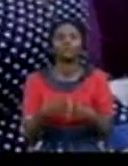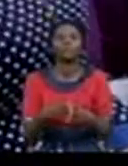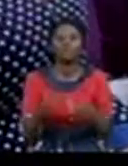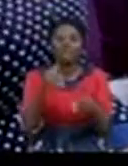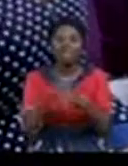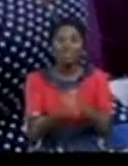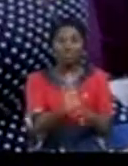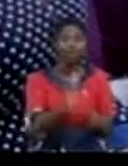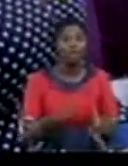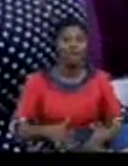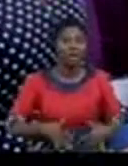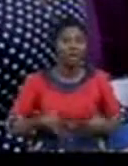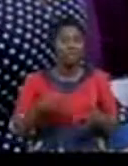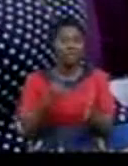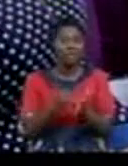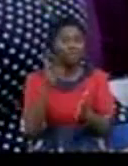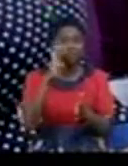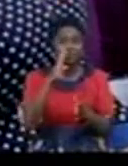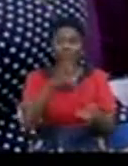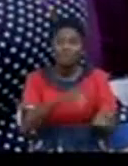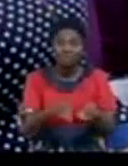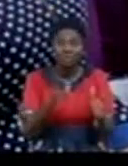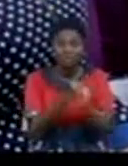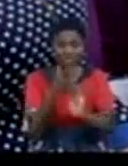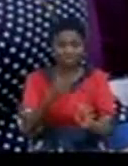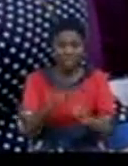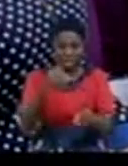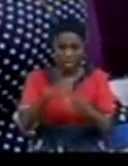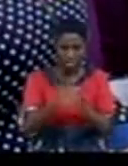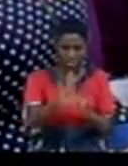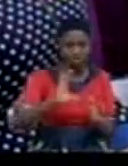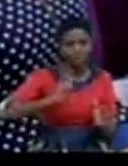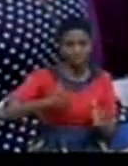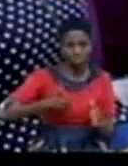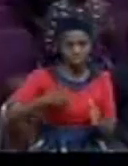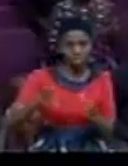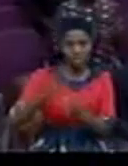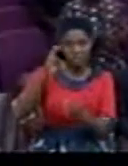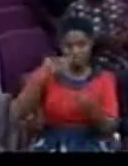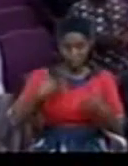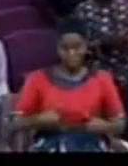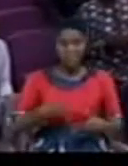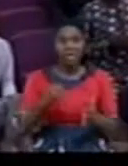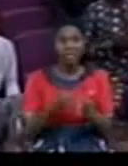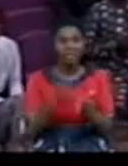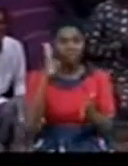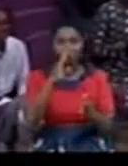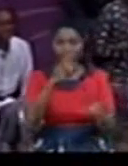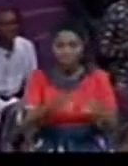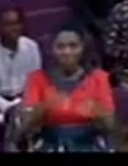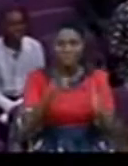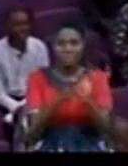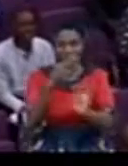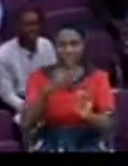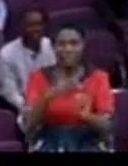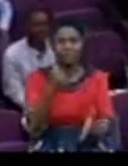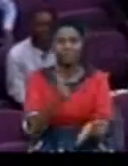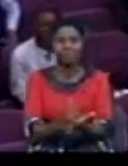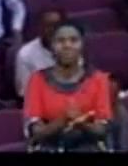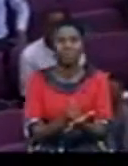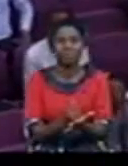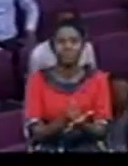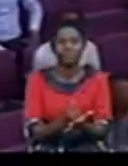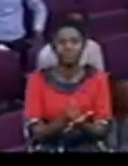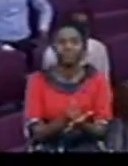be done. In your soul, in your spirit, in your body, it will be done in Jesus' name. Chapter 4,